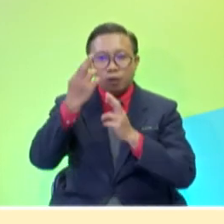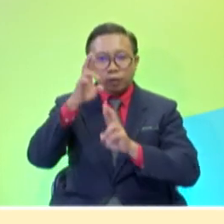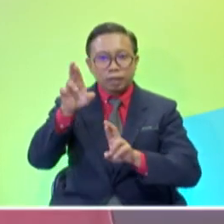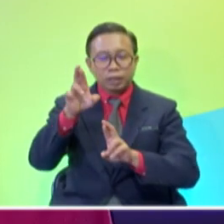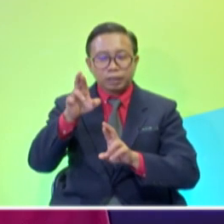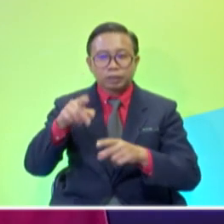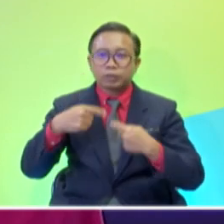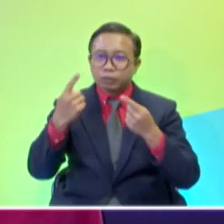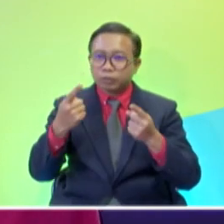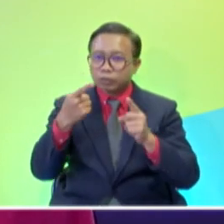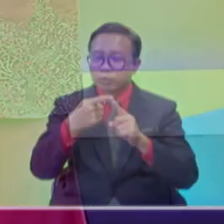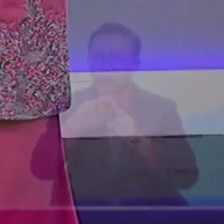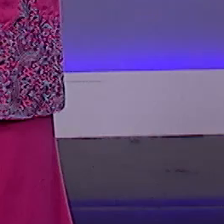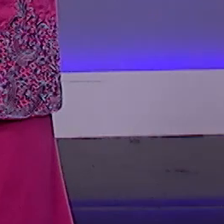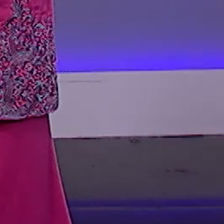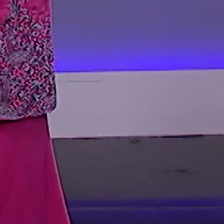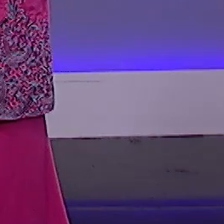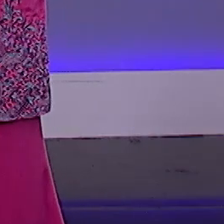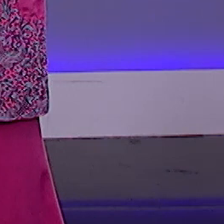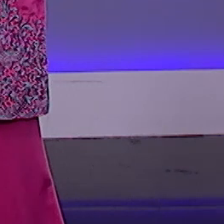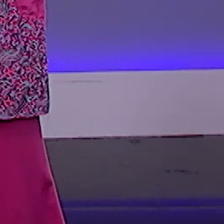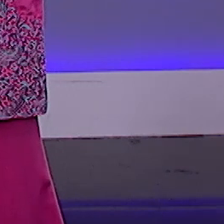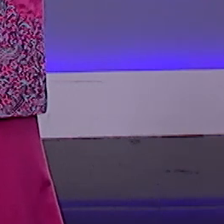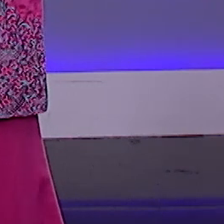to go to write your blog post?